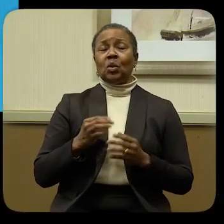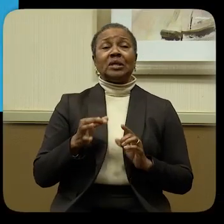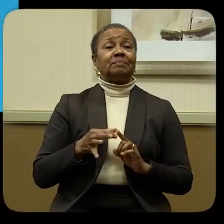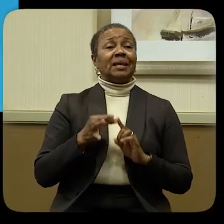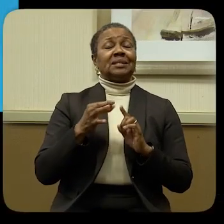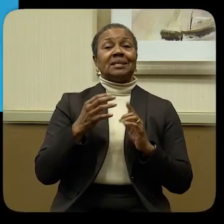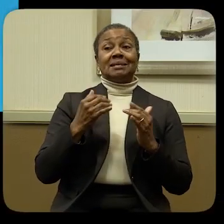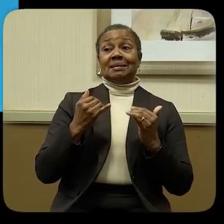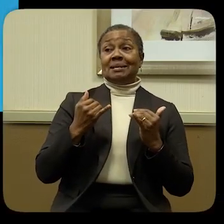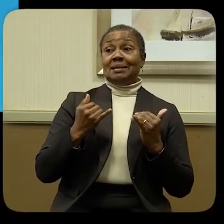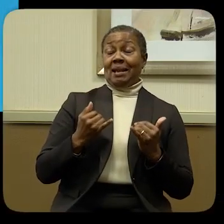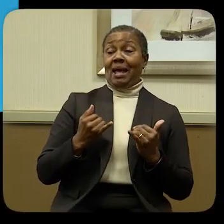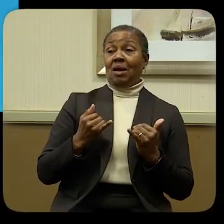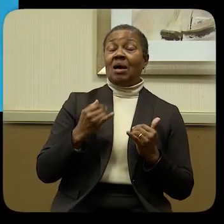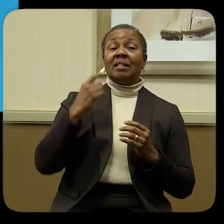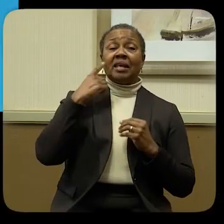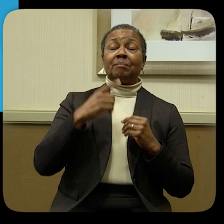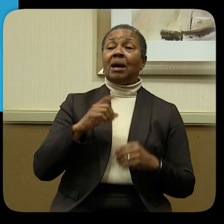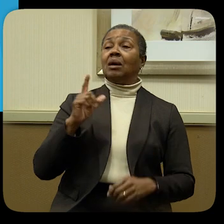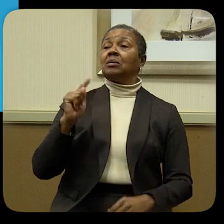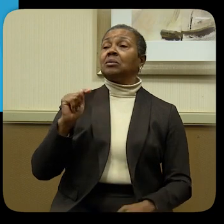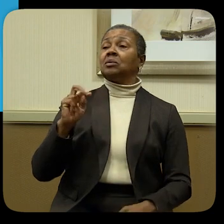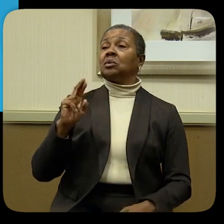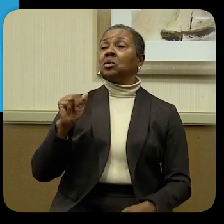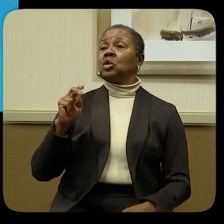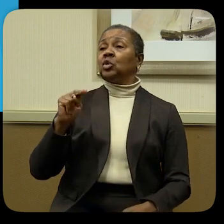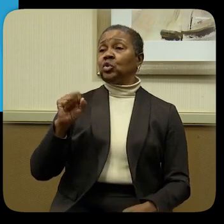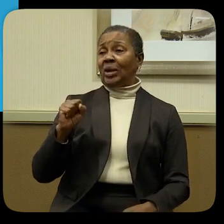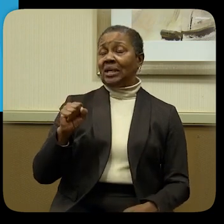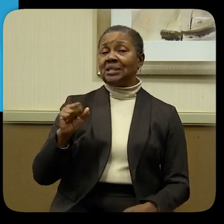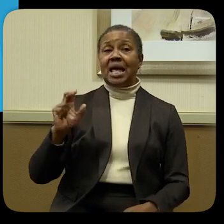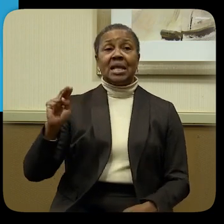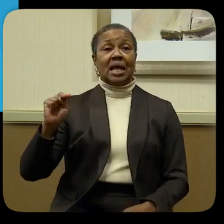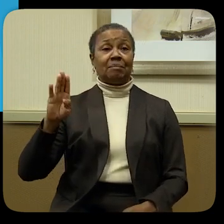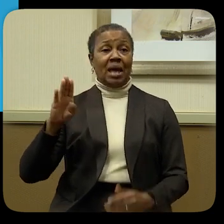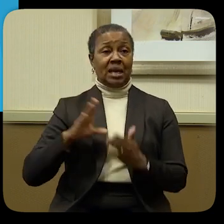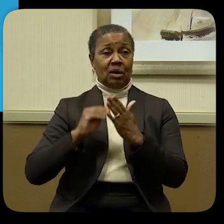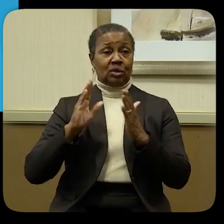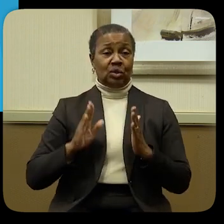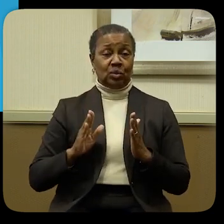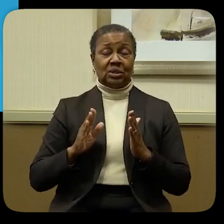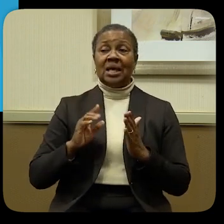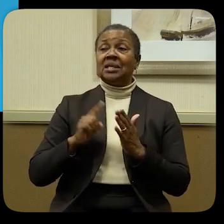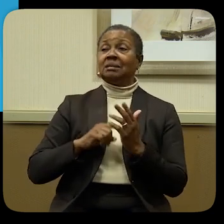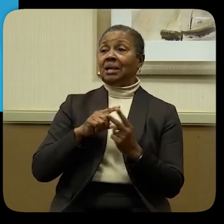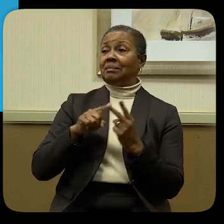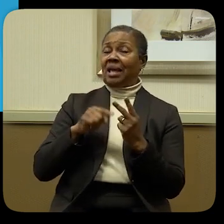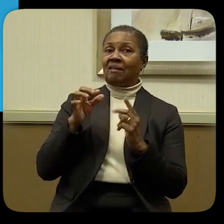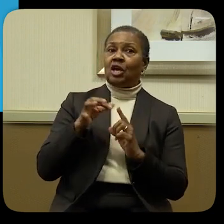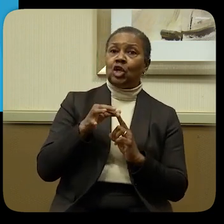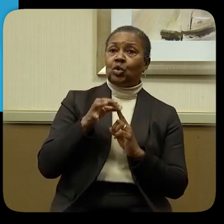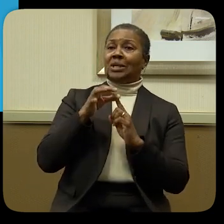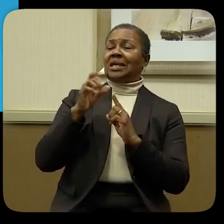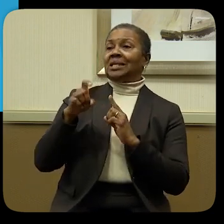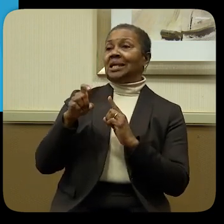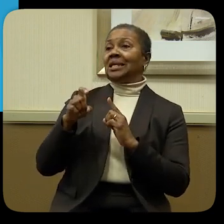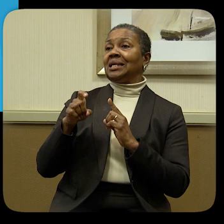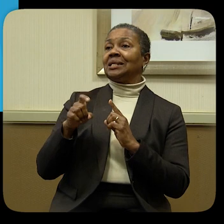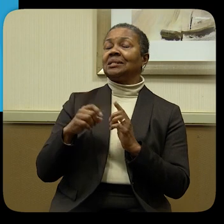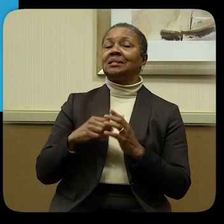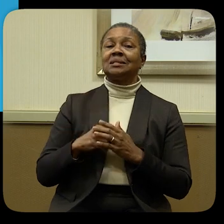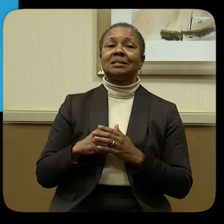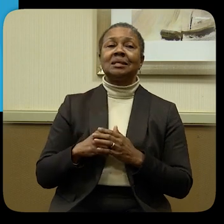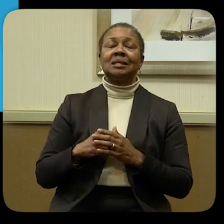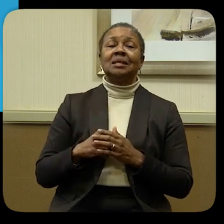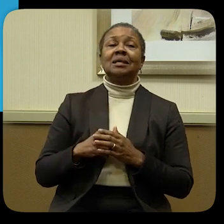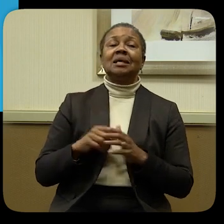Especially then now when we think about trans and non-binary students, sometimes they have unique needs compared